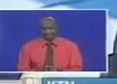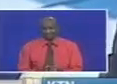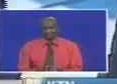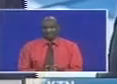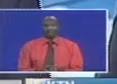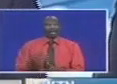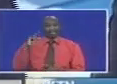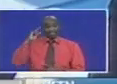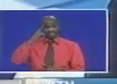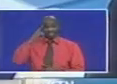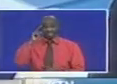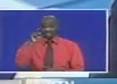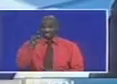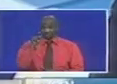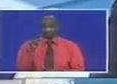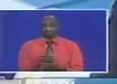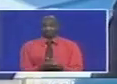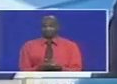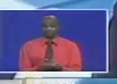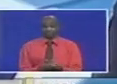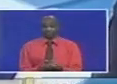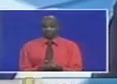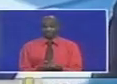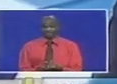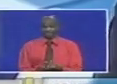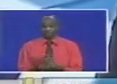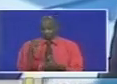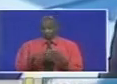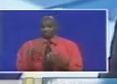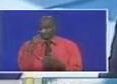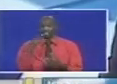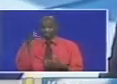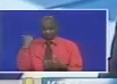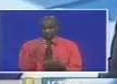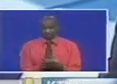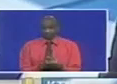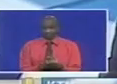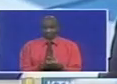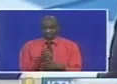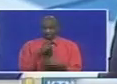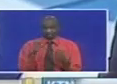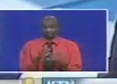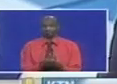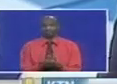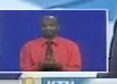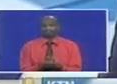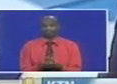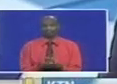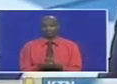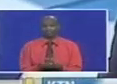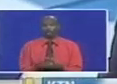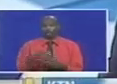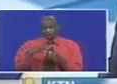I think that one is rested on what I had earlier indicated to you, as indicated in our MTP2 long